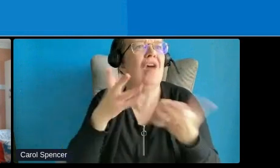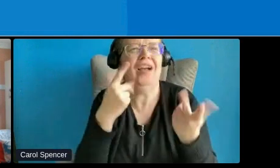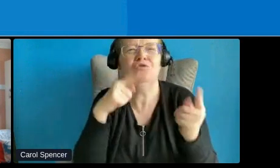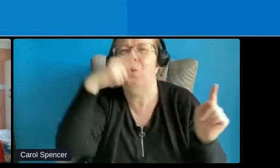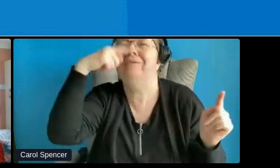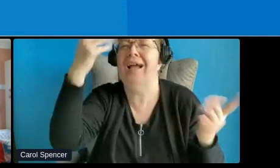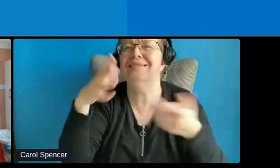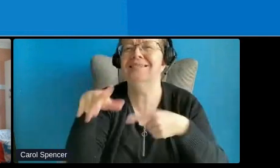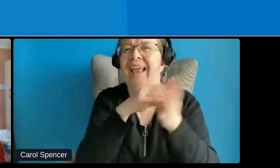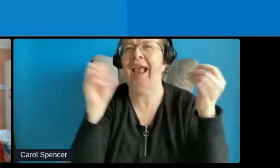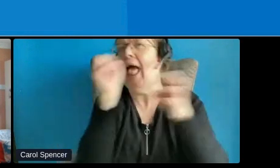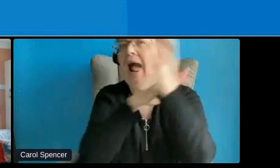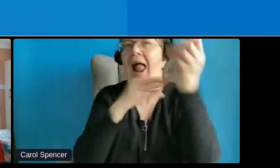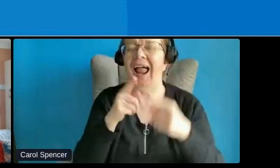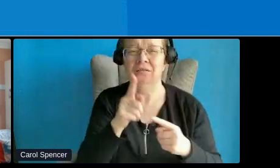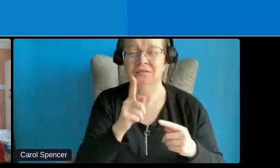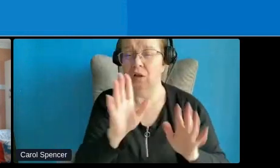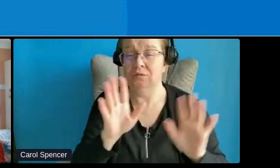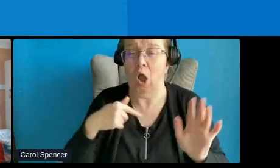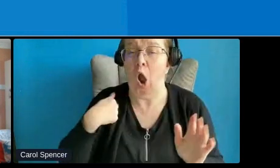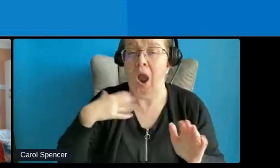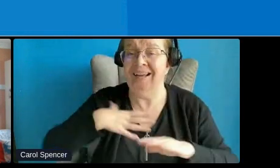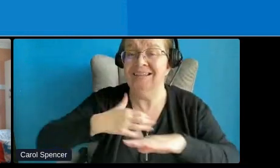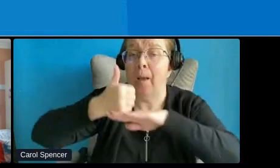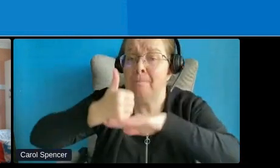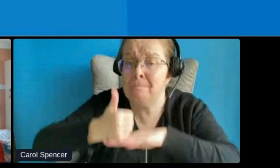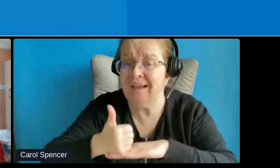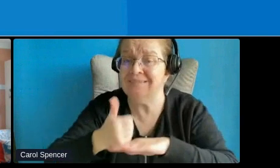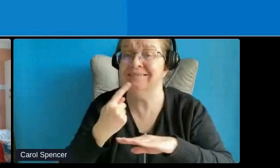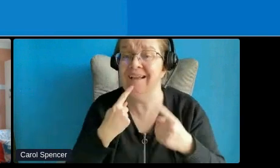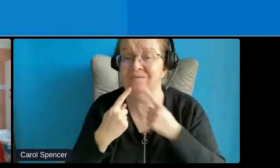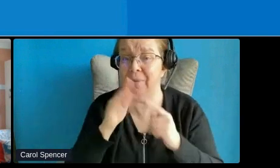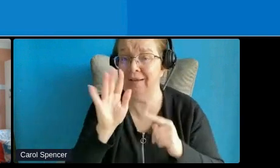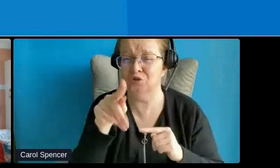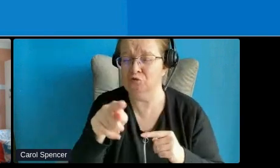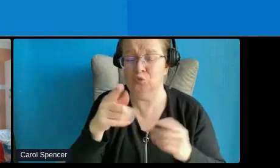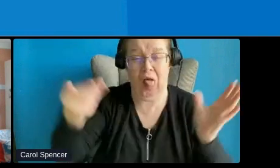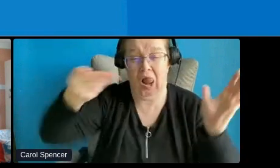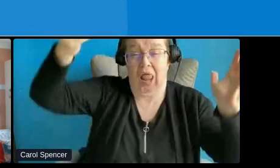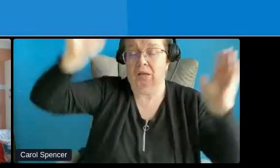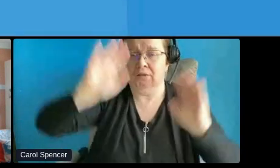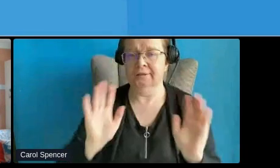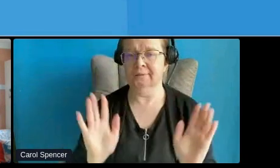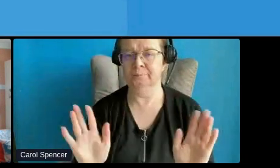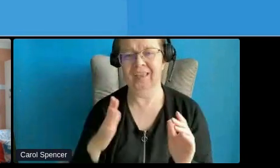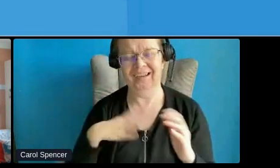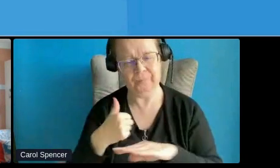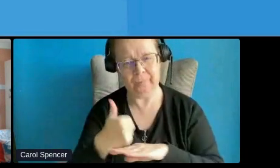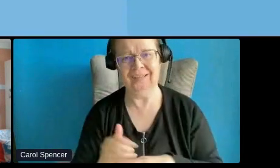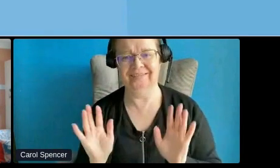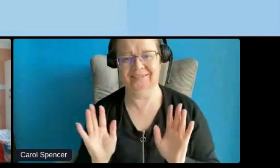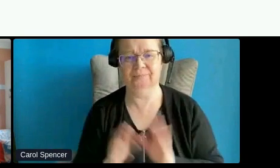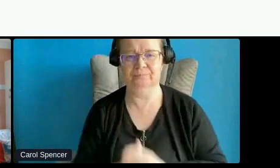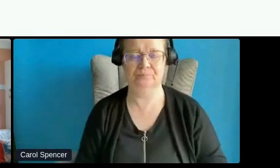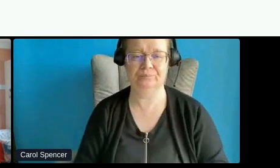and missed all the really useful stuff that we're really going to use in it. Absolutely, yes. Yeah, thank you,